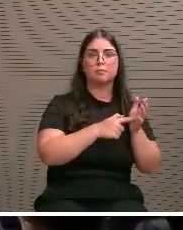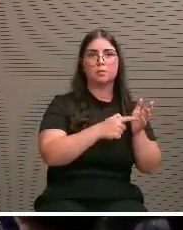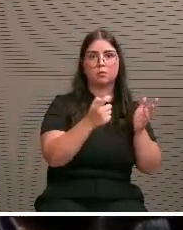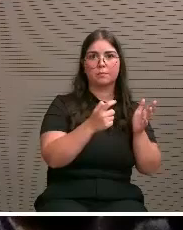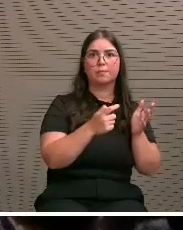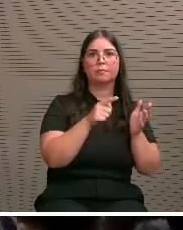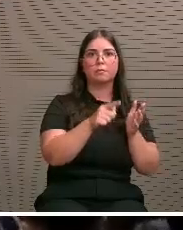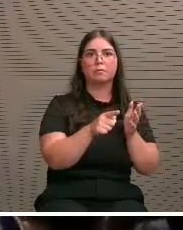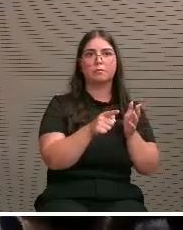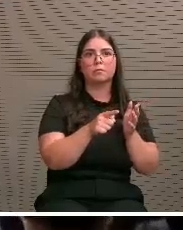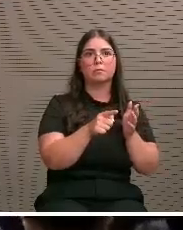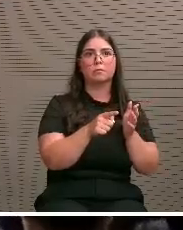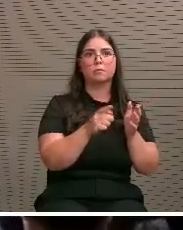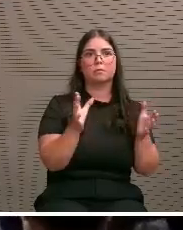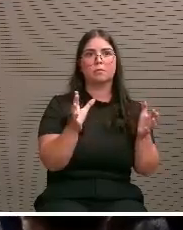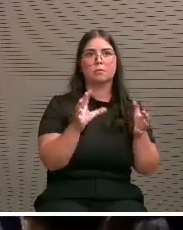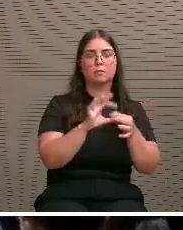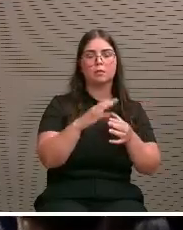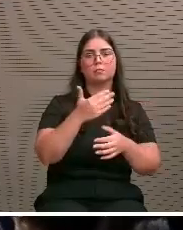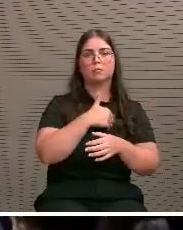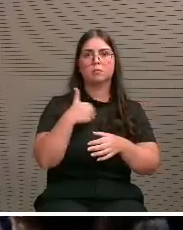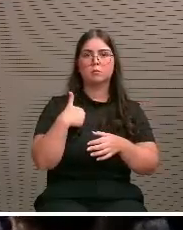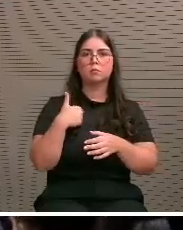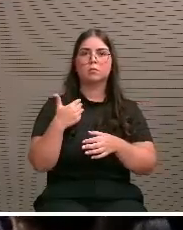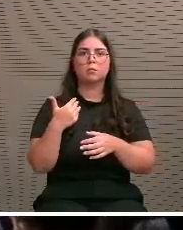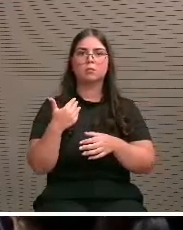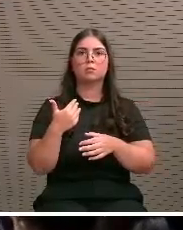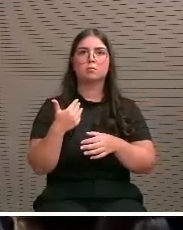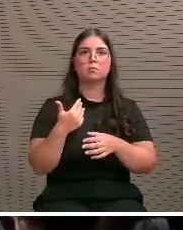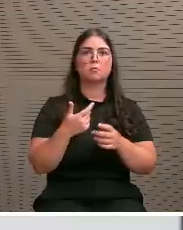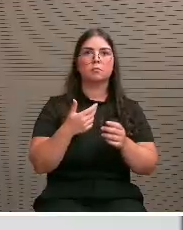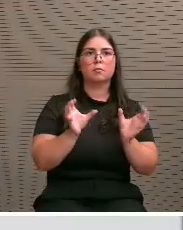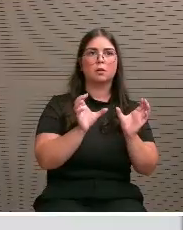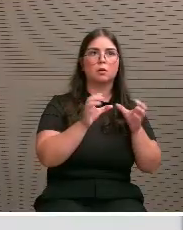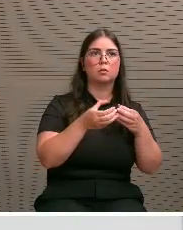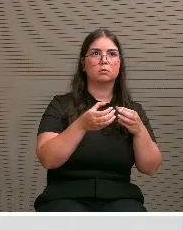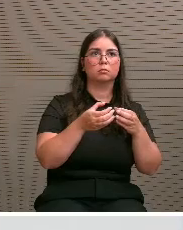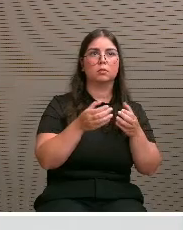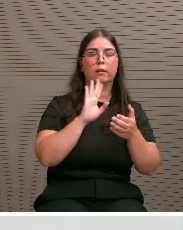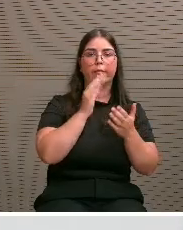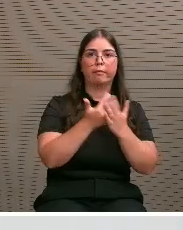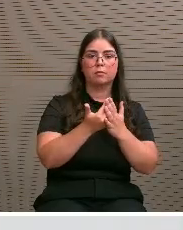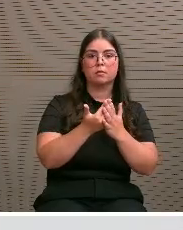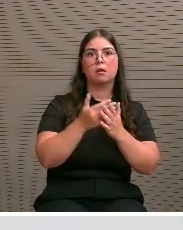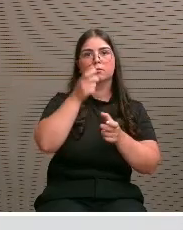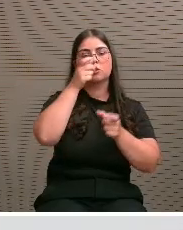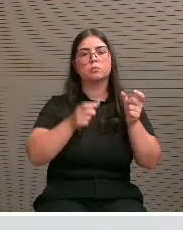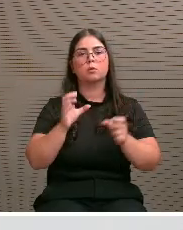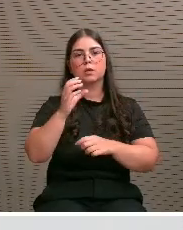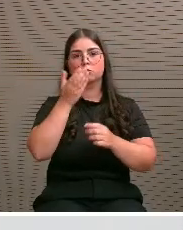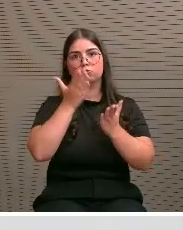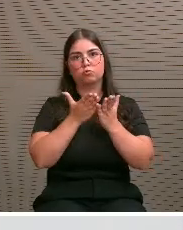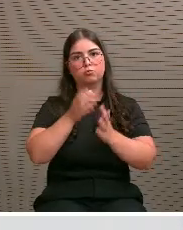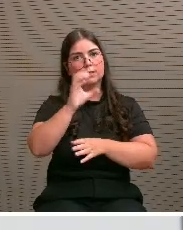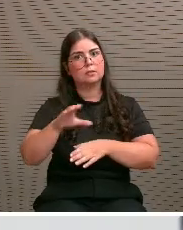have many bodies that produce funds to support scientists. Politicians in general are supportive of this.